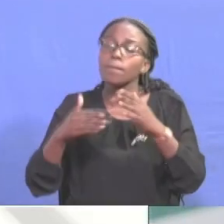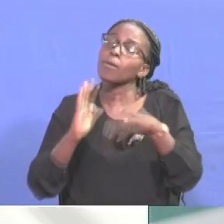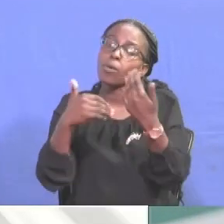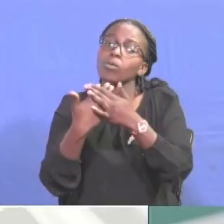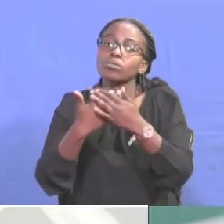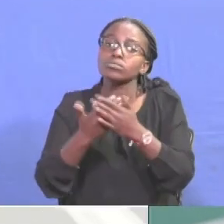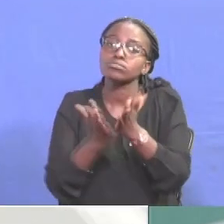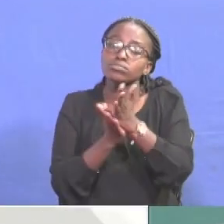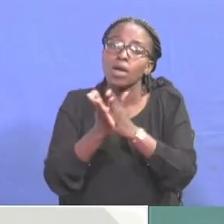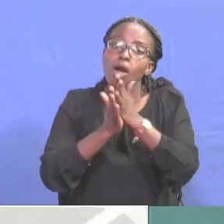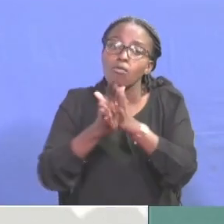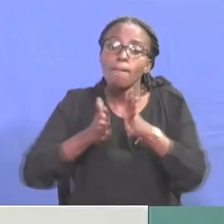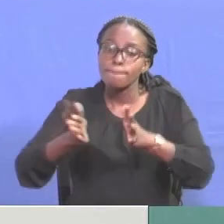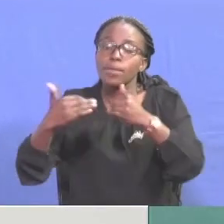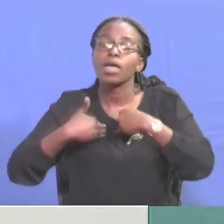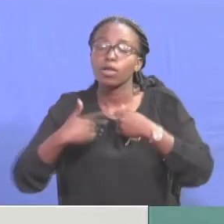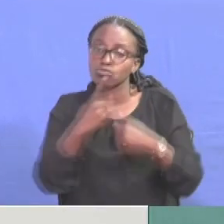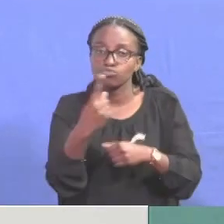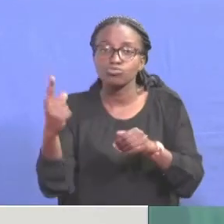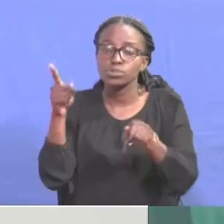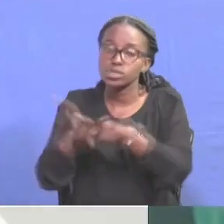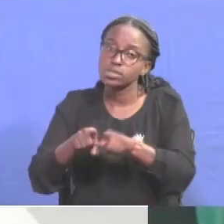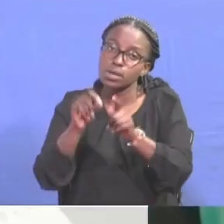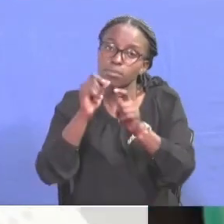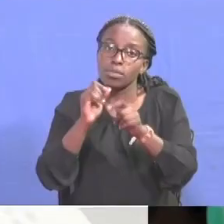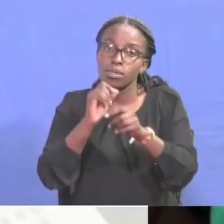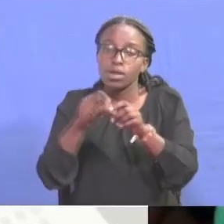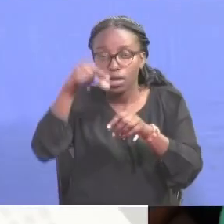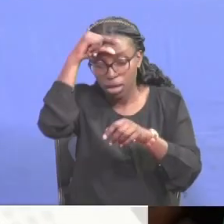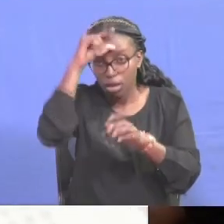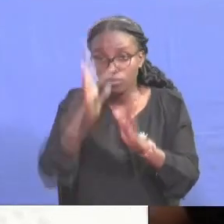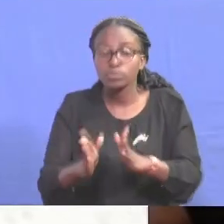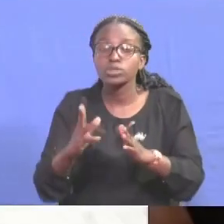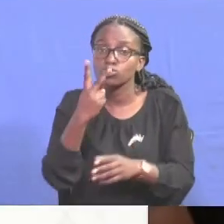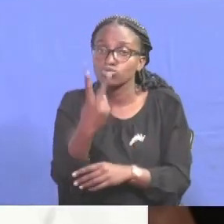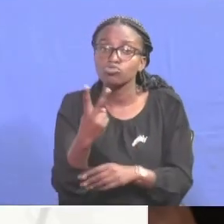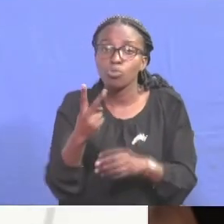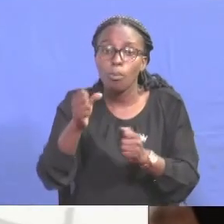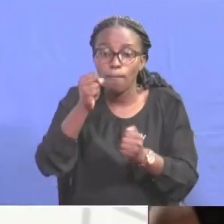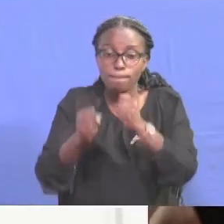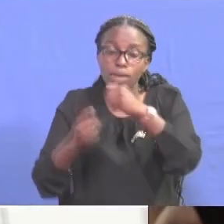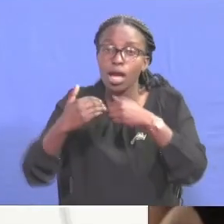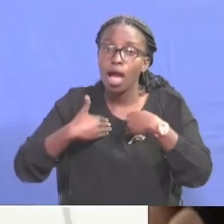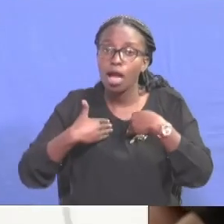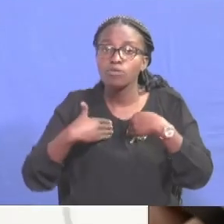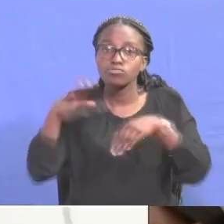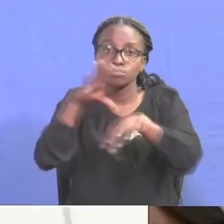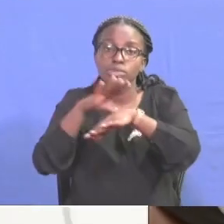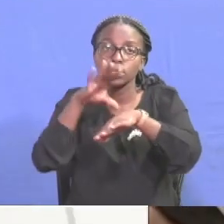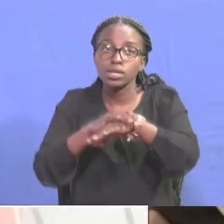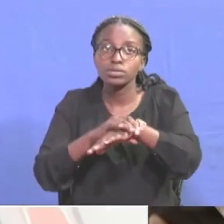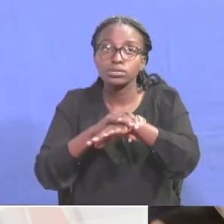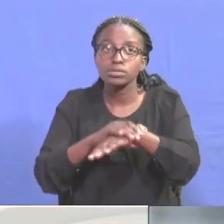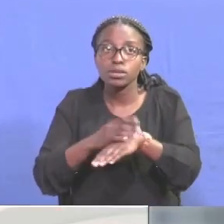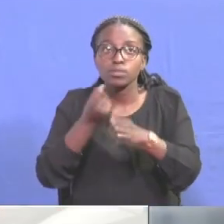has proposed that each cabinet secretary and governor gets two vehicles, as principal secretaries, deputy governors, heads of